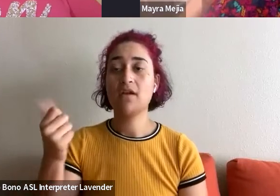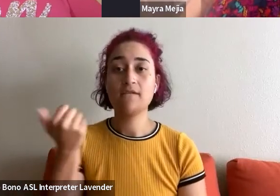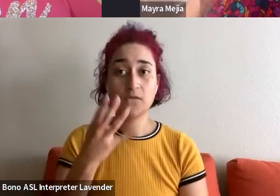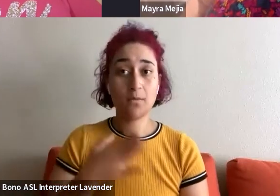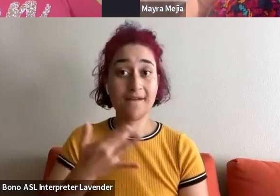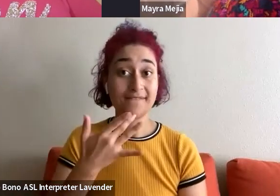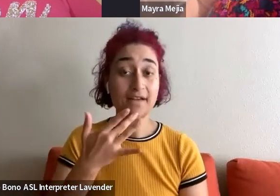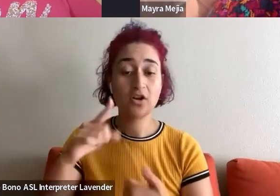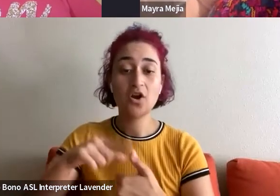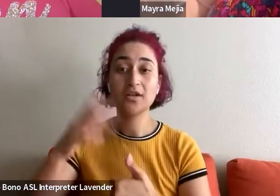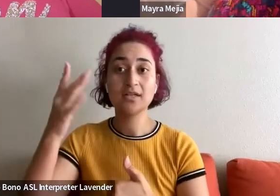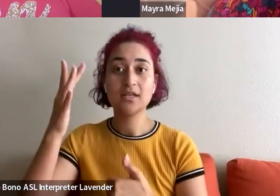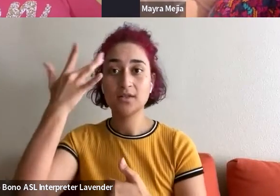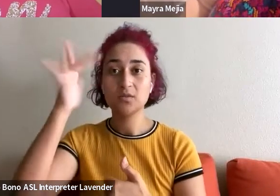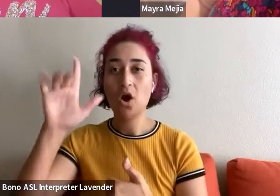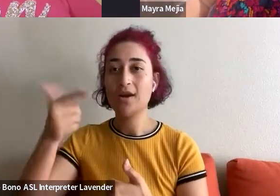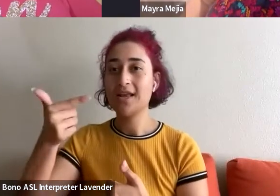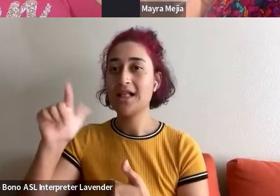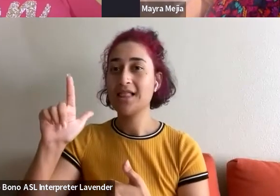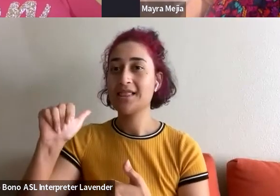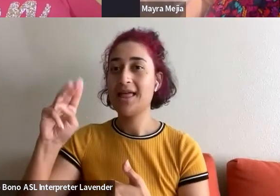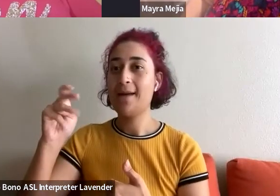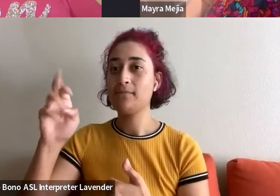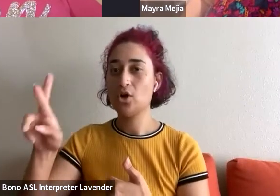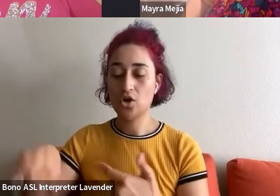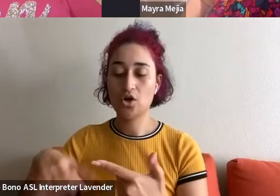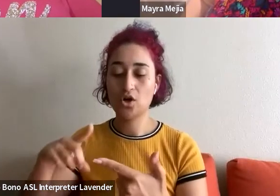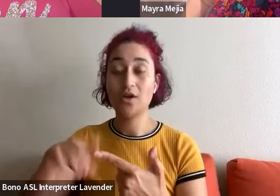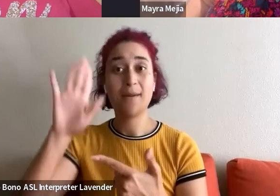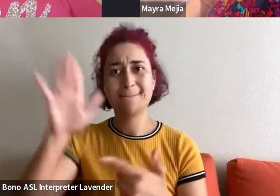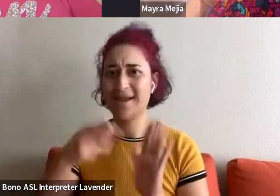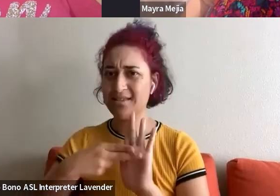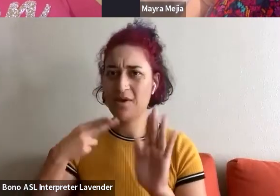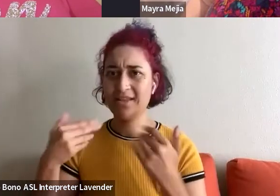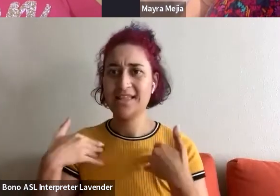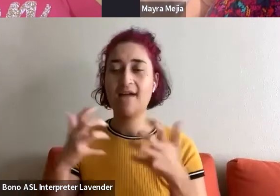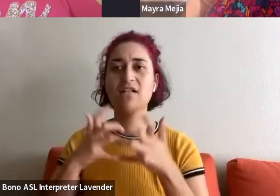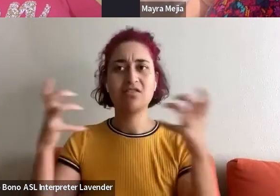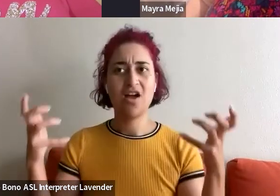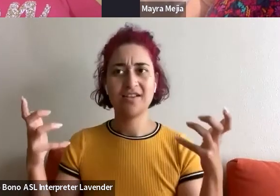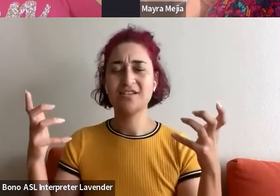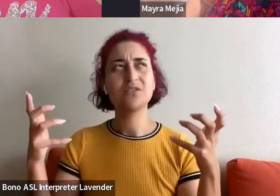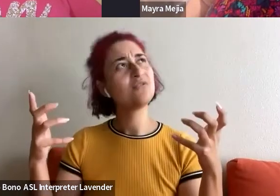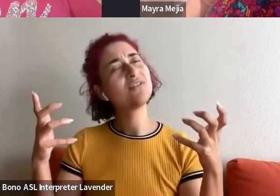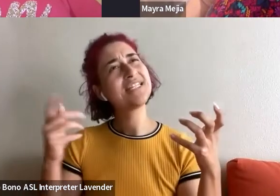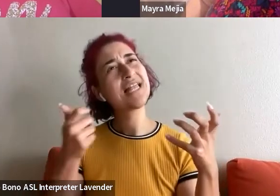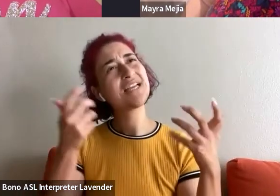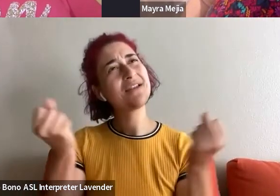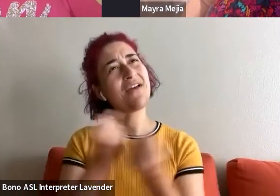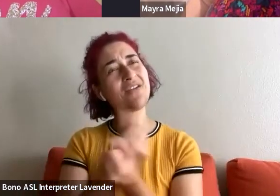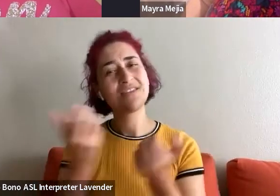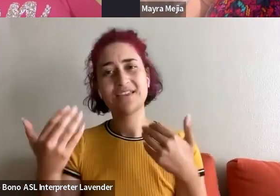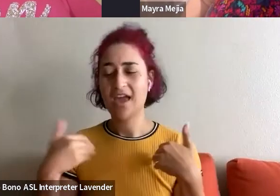Smart Glamour. That's an amazing brand. And they have lots of, it's like a little bit of everything. They